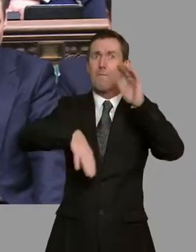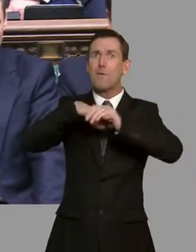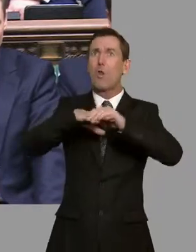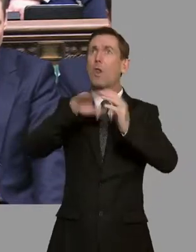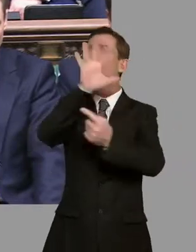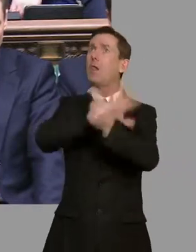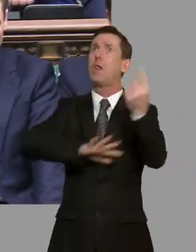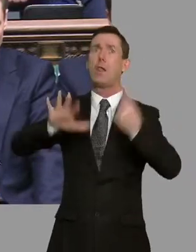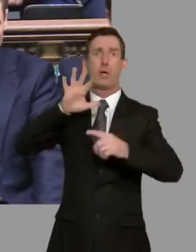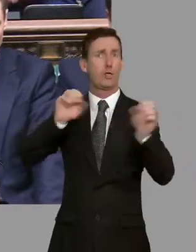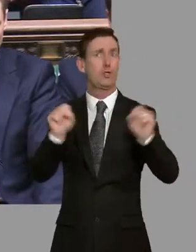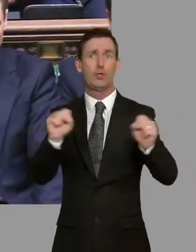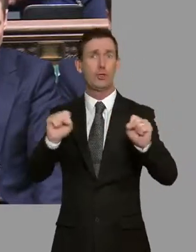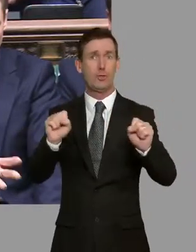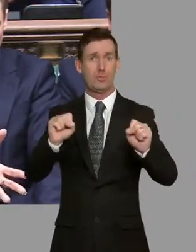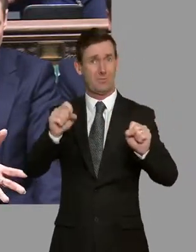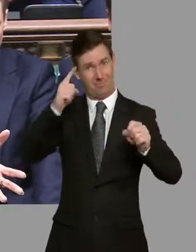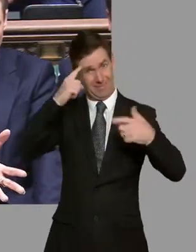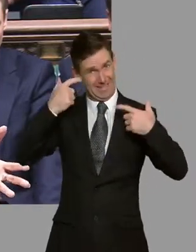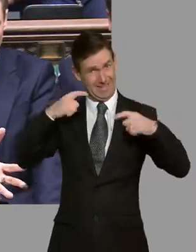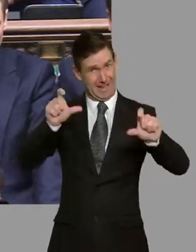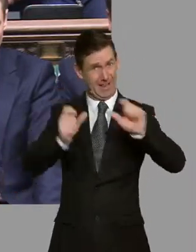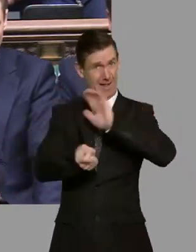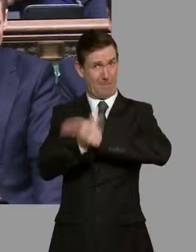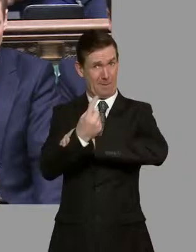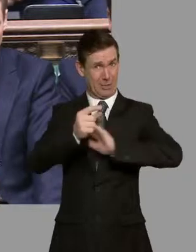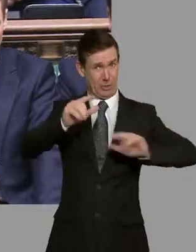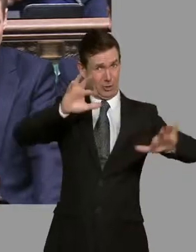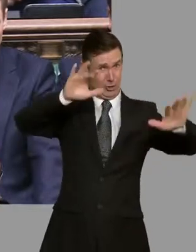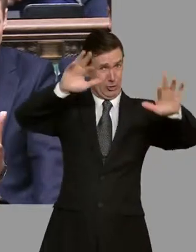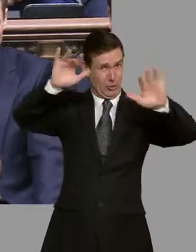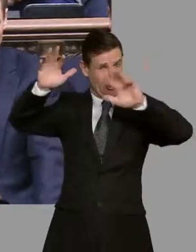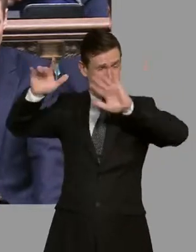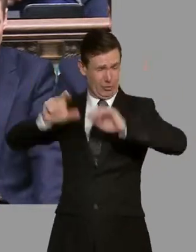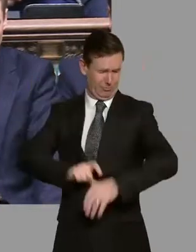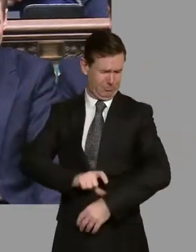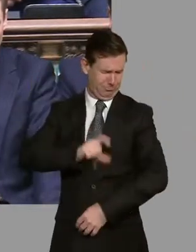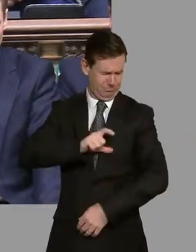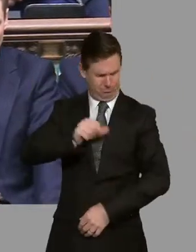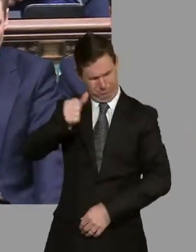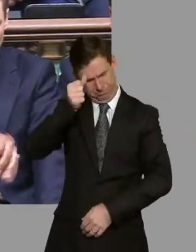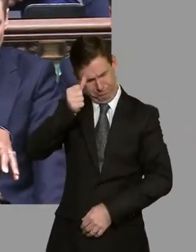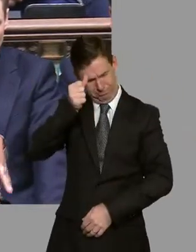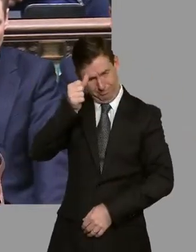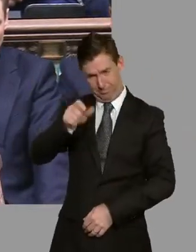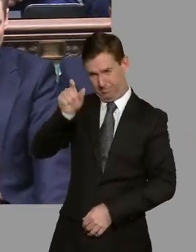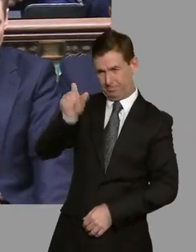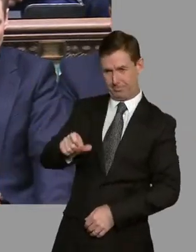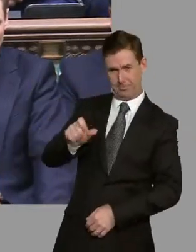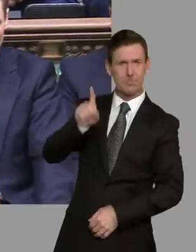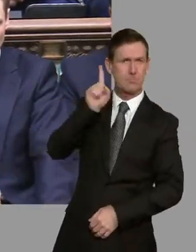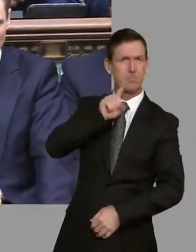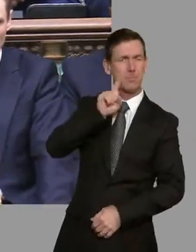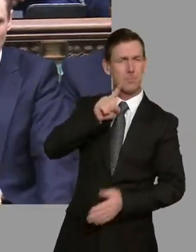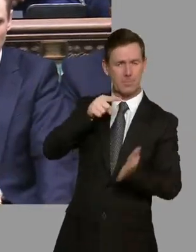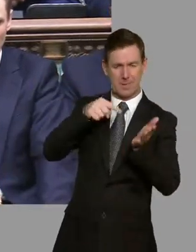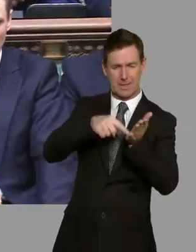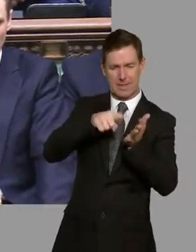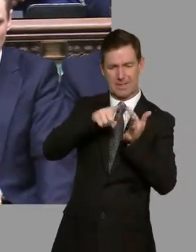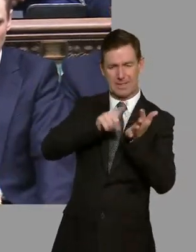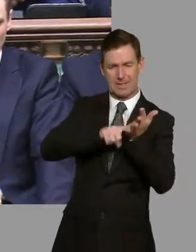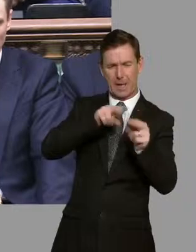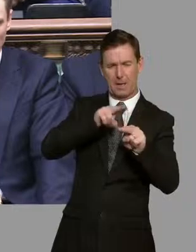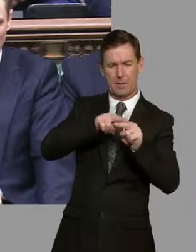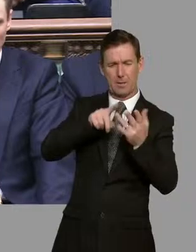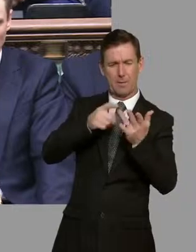on. One victim from Telford, and I know he says that victims have different views. We have different views across this House. But one victim from Telford says